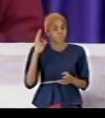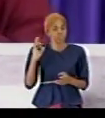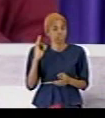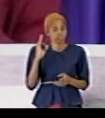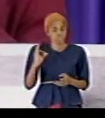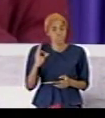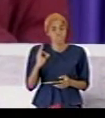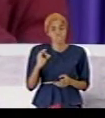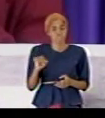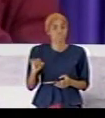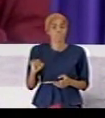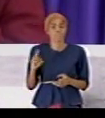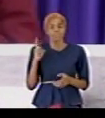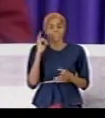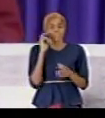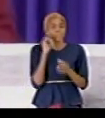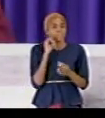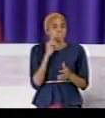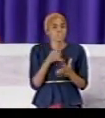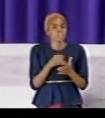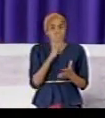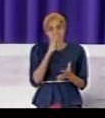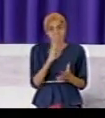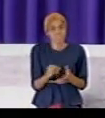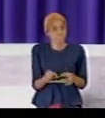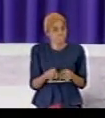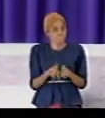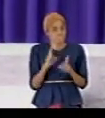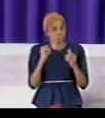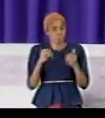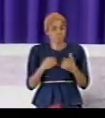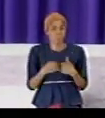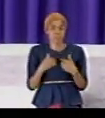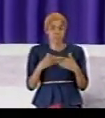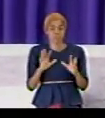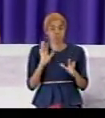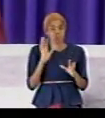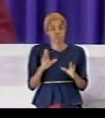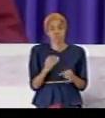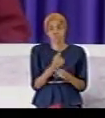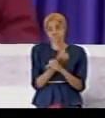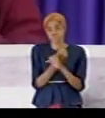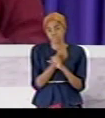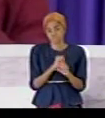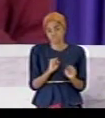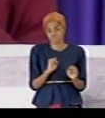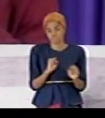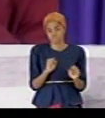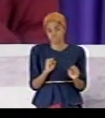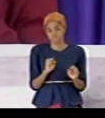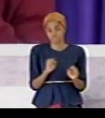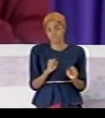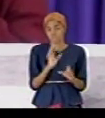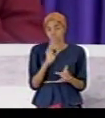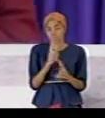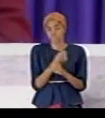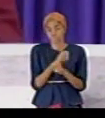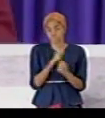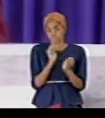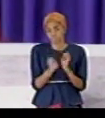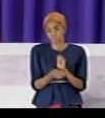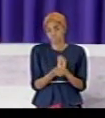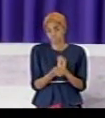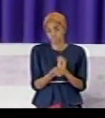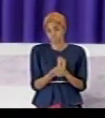it's likely you have also lost your initial experience of transformation. Examine your